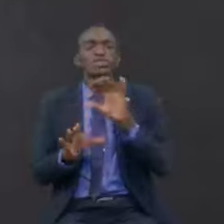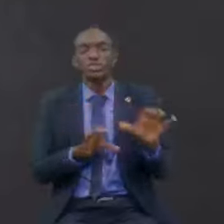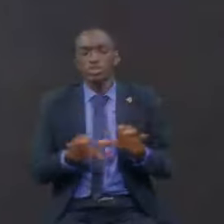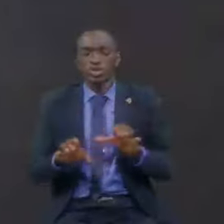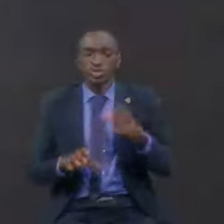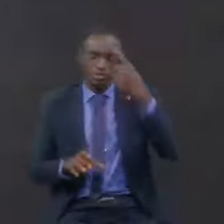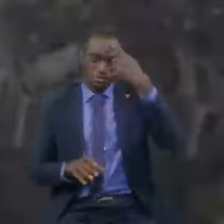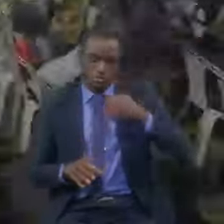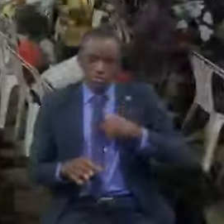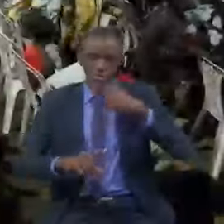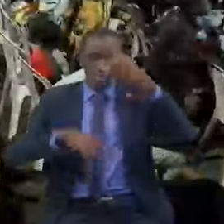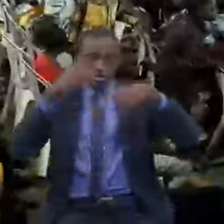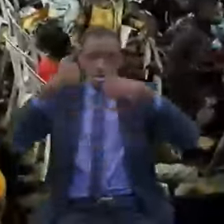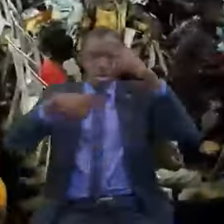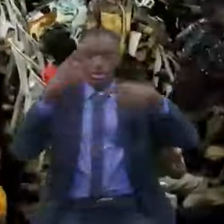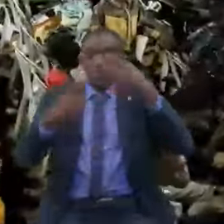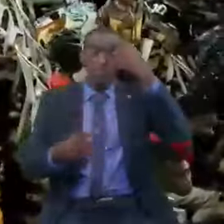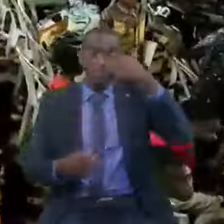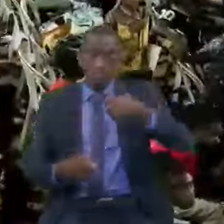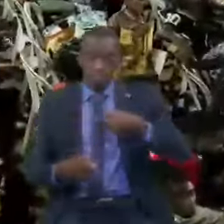me, for me,